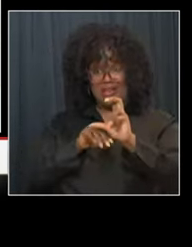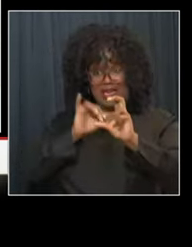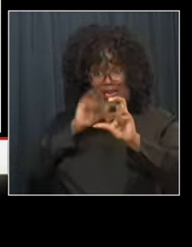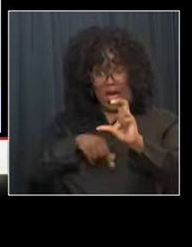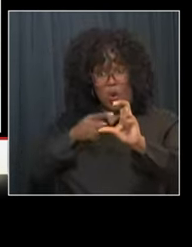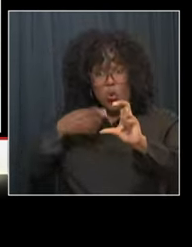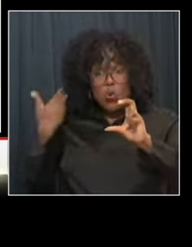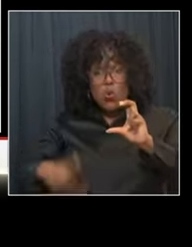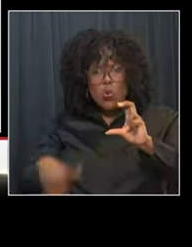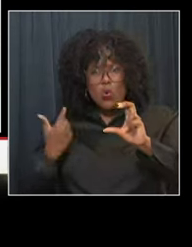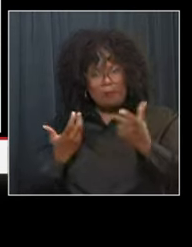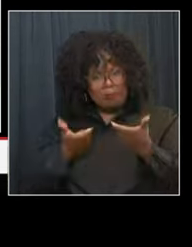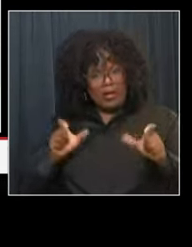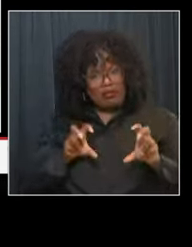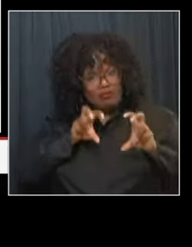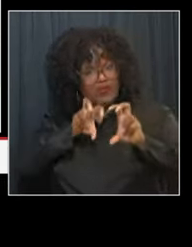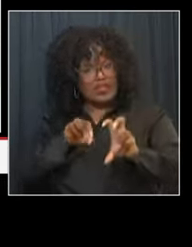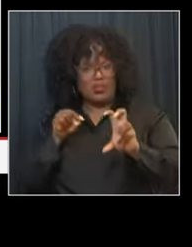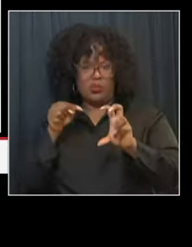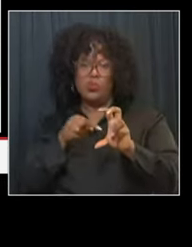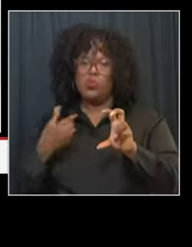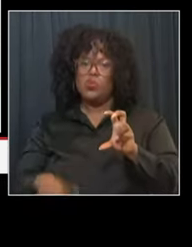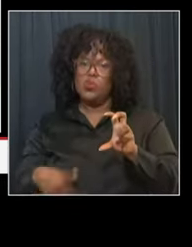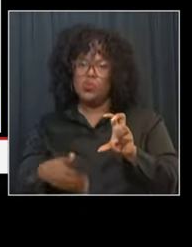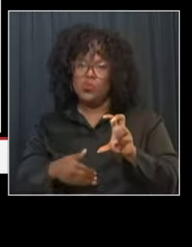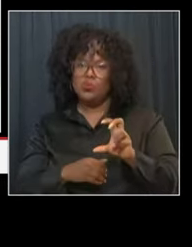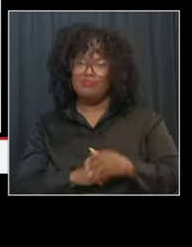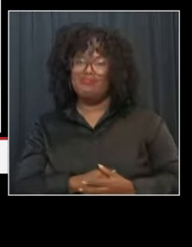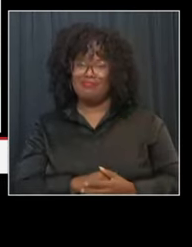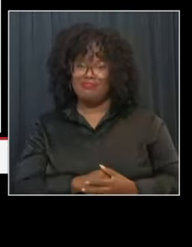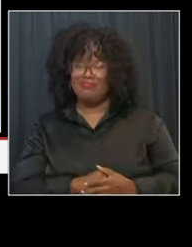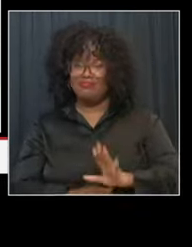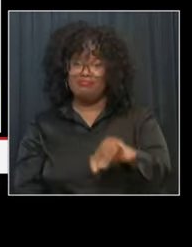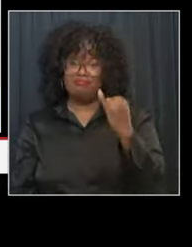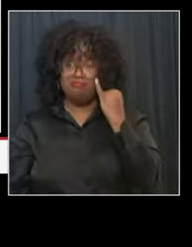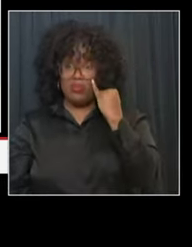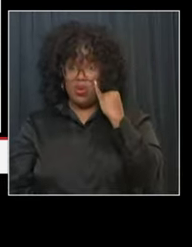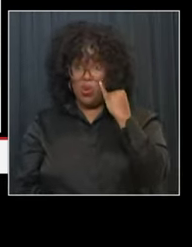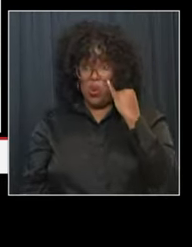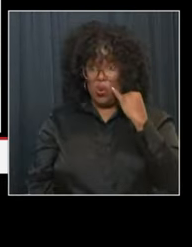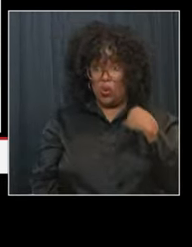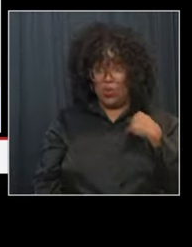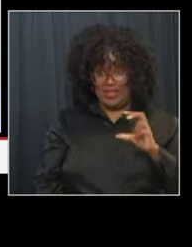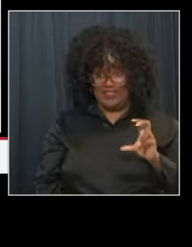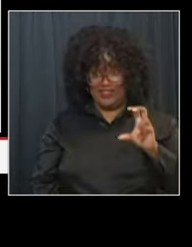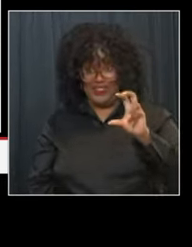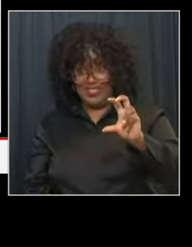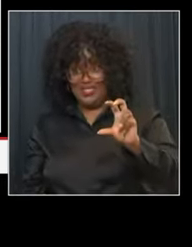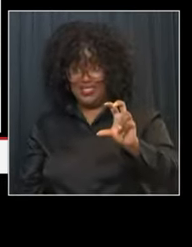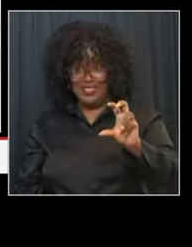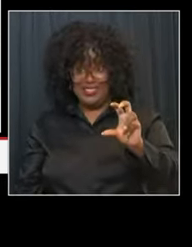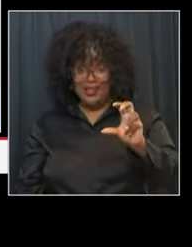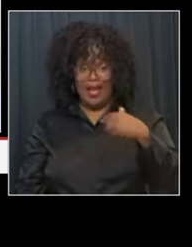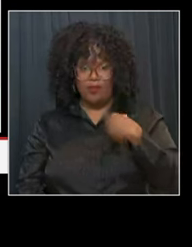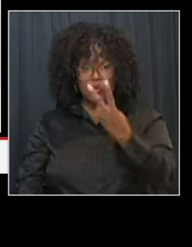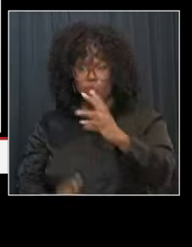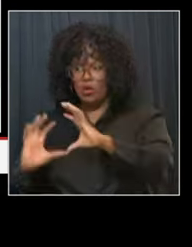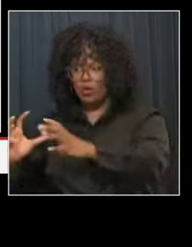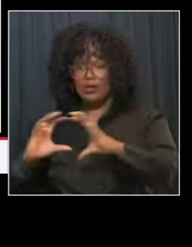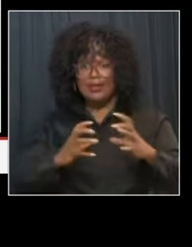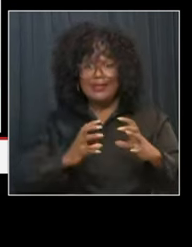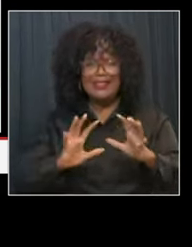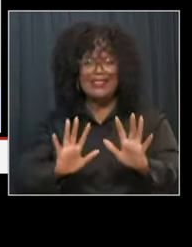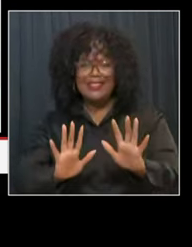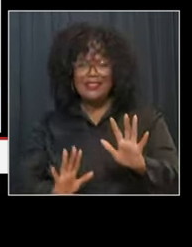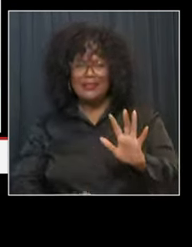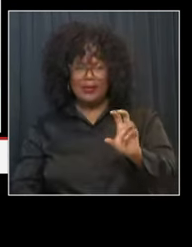take enough years to fit that in over the course of 2 phases that we're probably looking at, budgeted within our CIP,